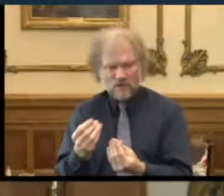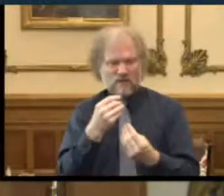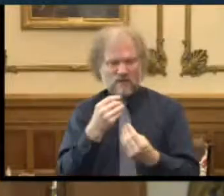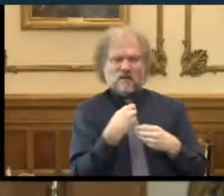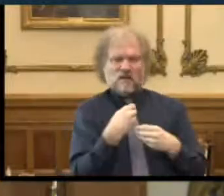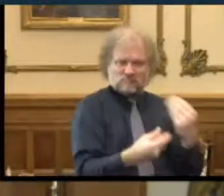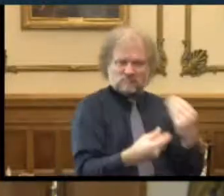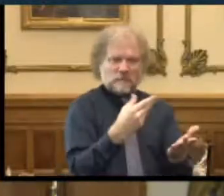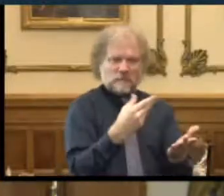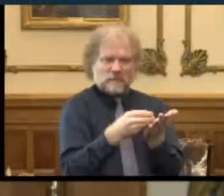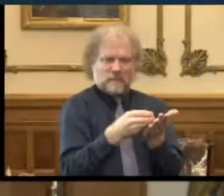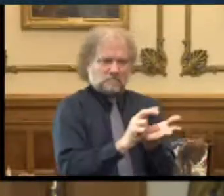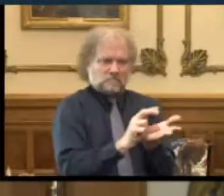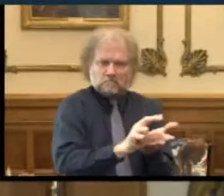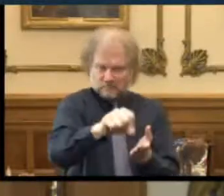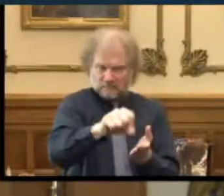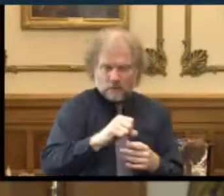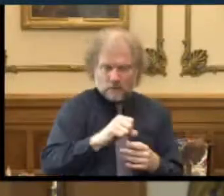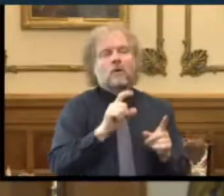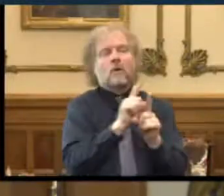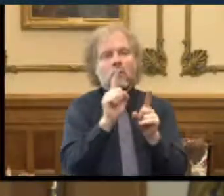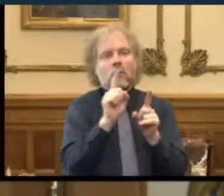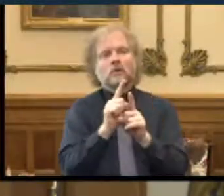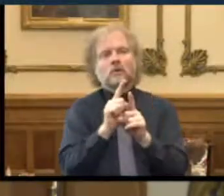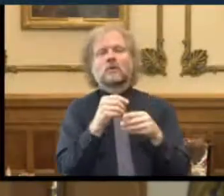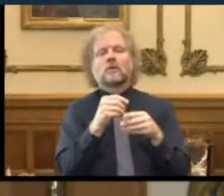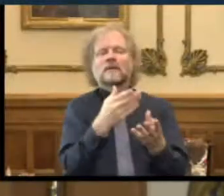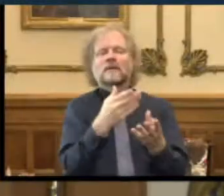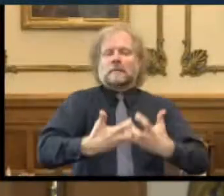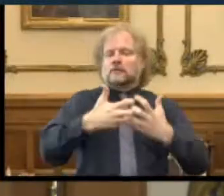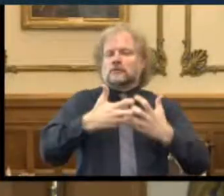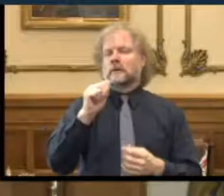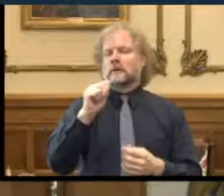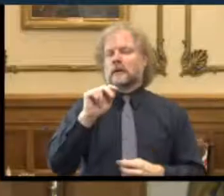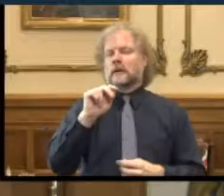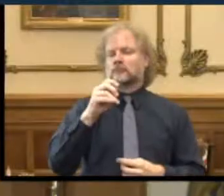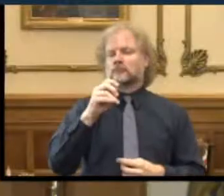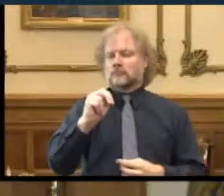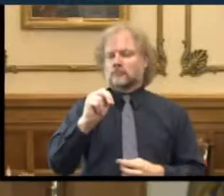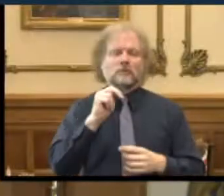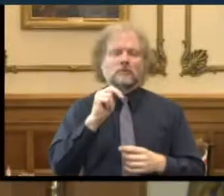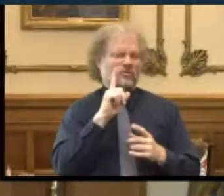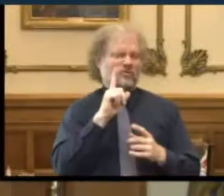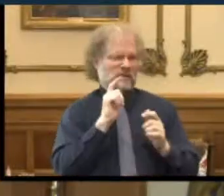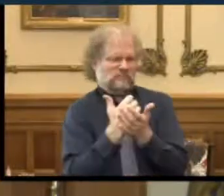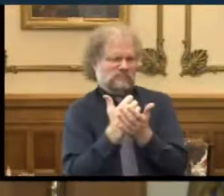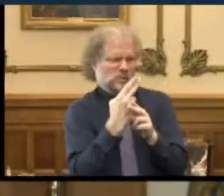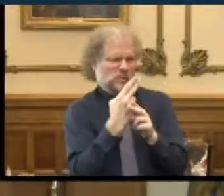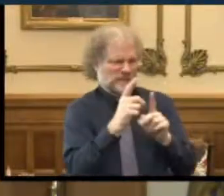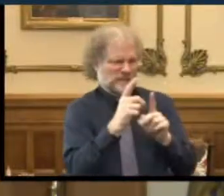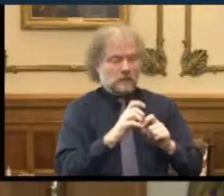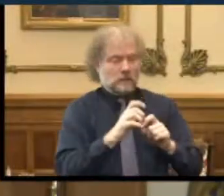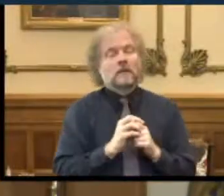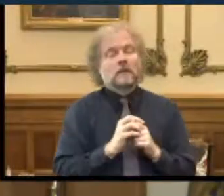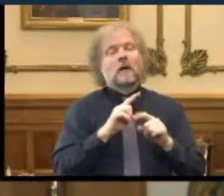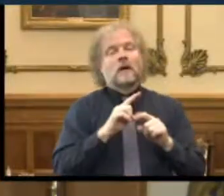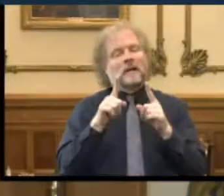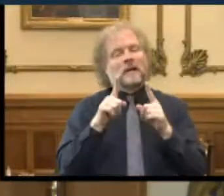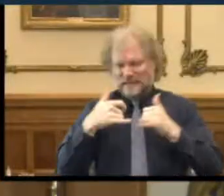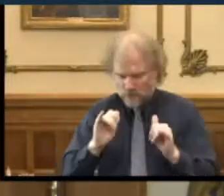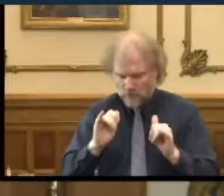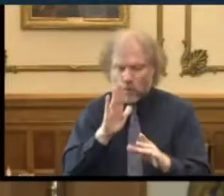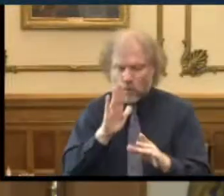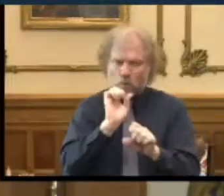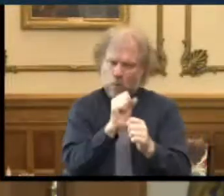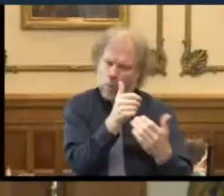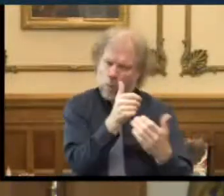facilities with funding for that, as well as they're giving them the antigen machines to be able to provide some of that testing. However, we're still going to continue to work really